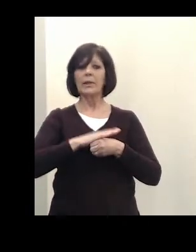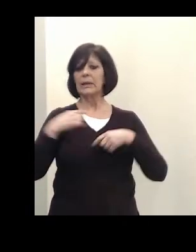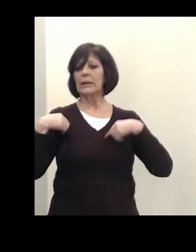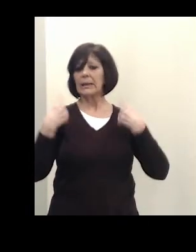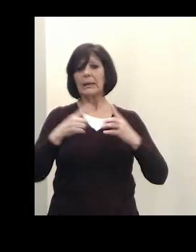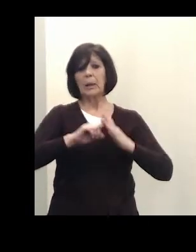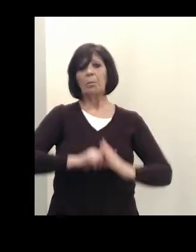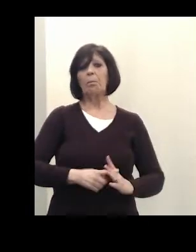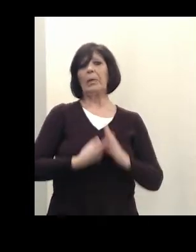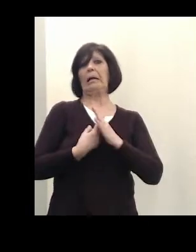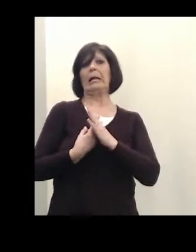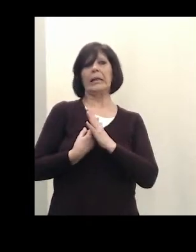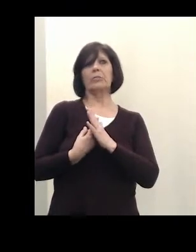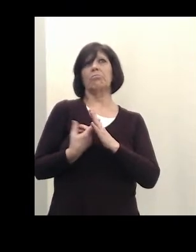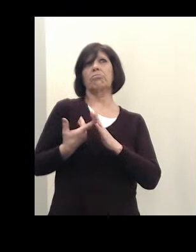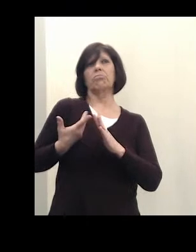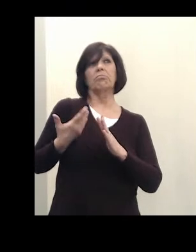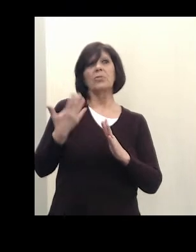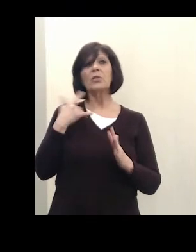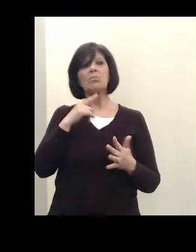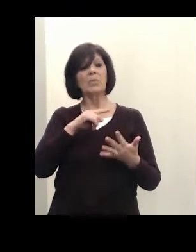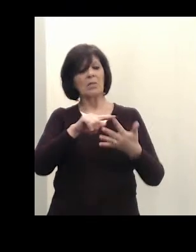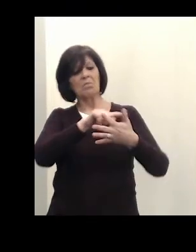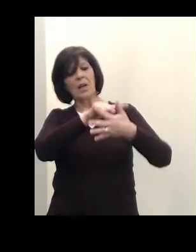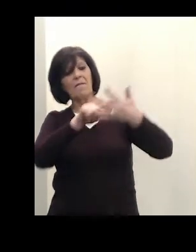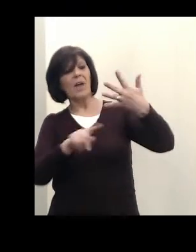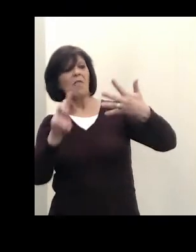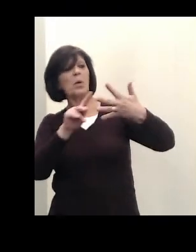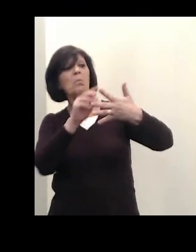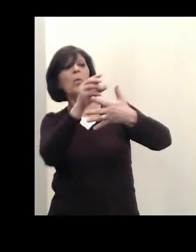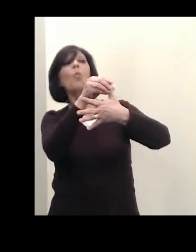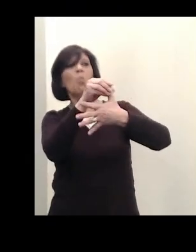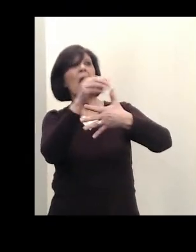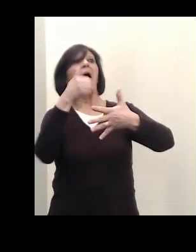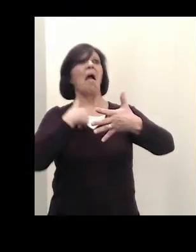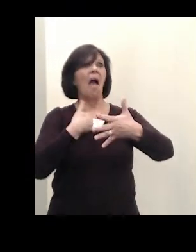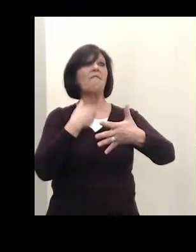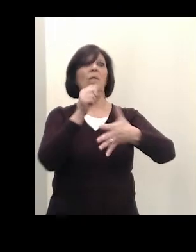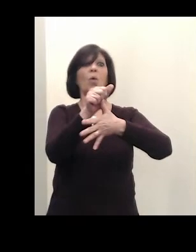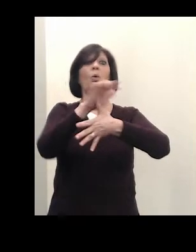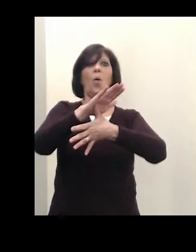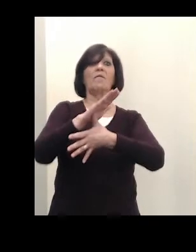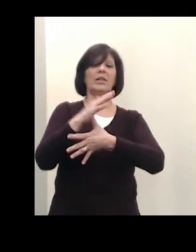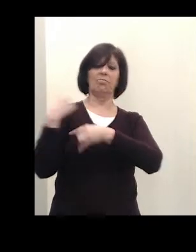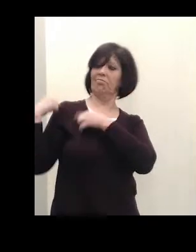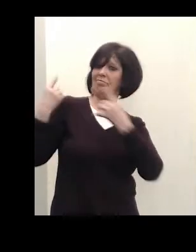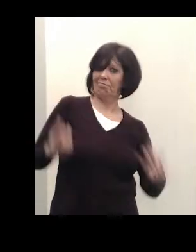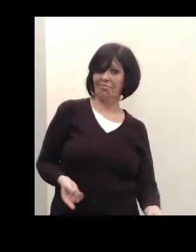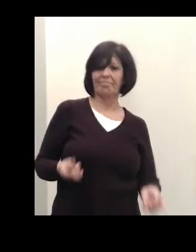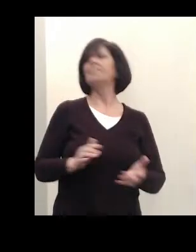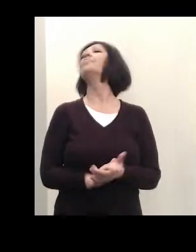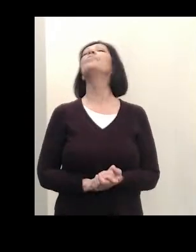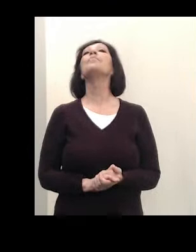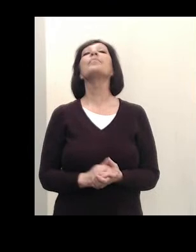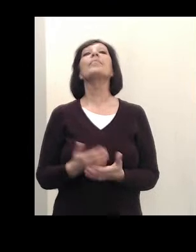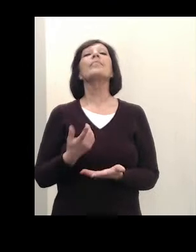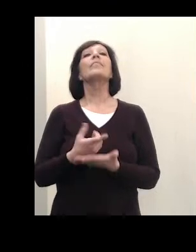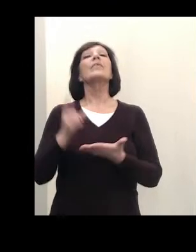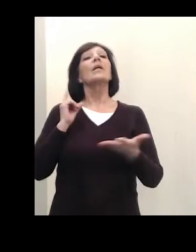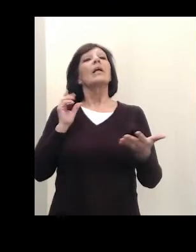pandemic. That's roughly 1 in 5 residents in Erie County. So last week, or through January 22nd, there